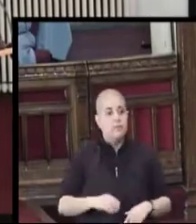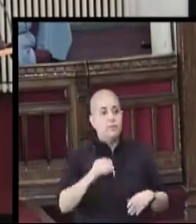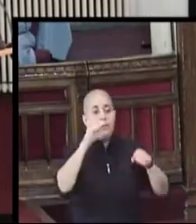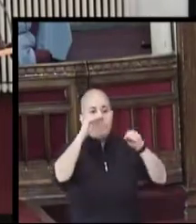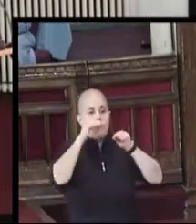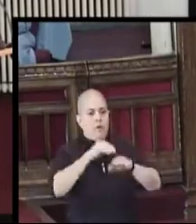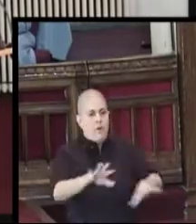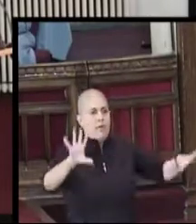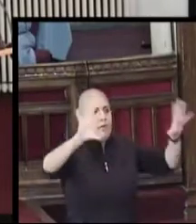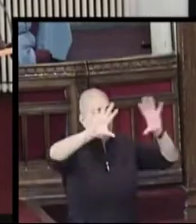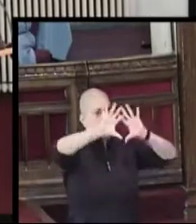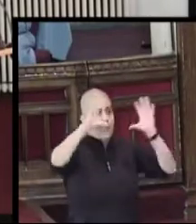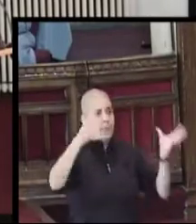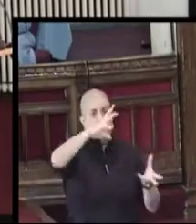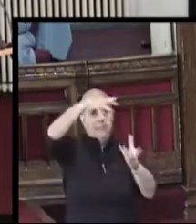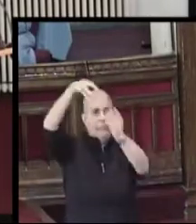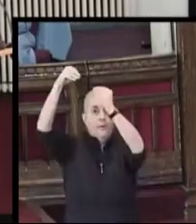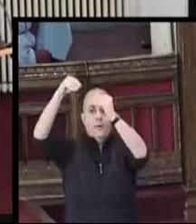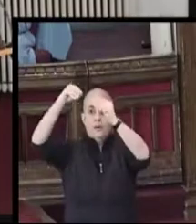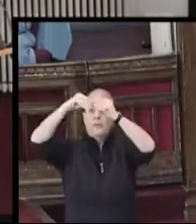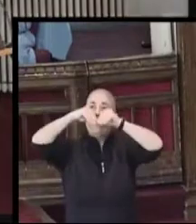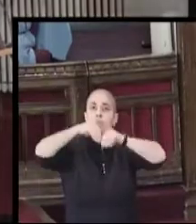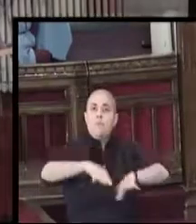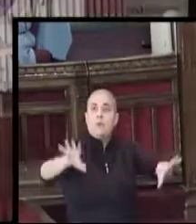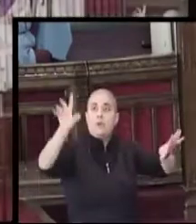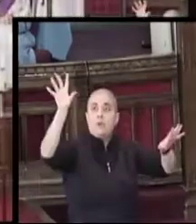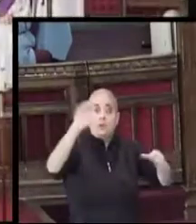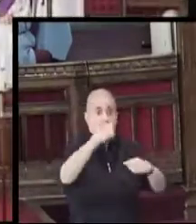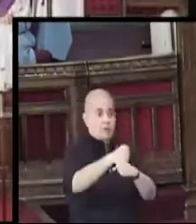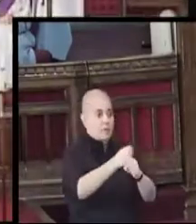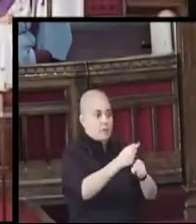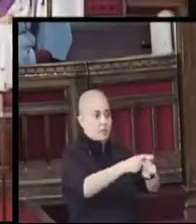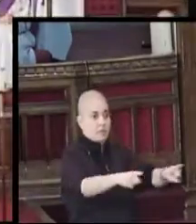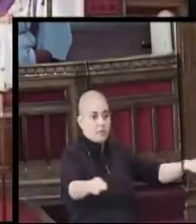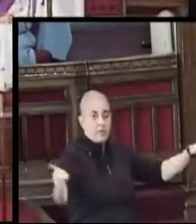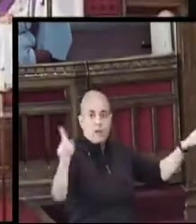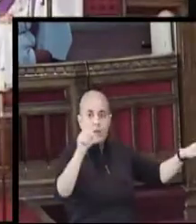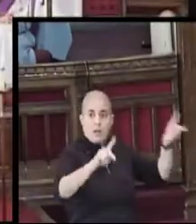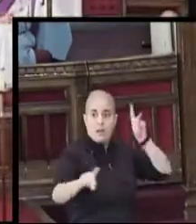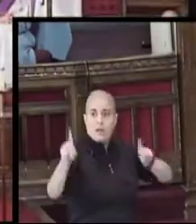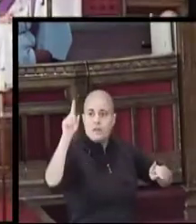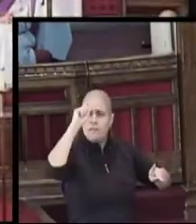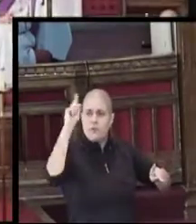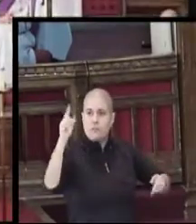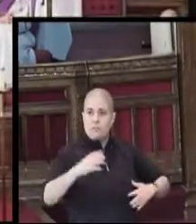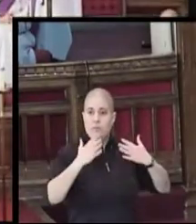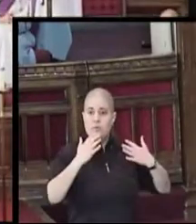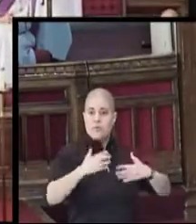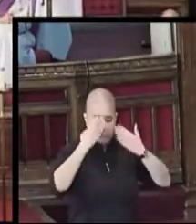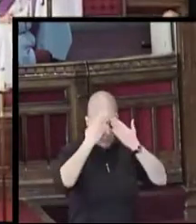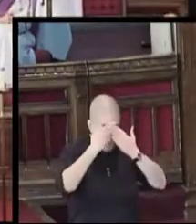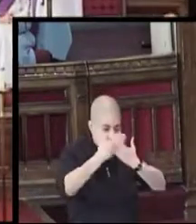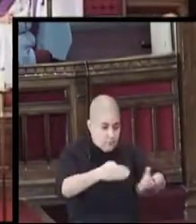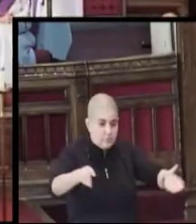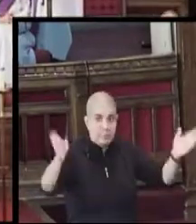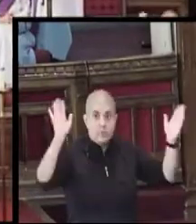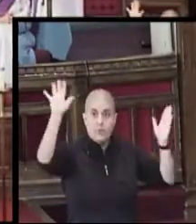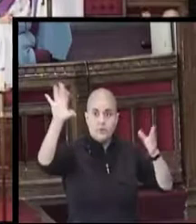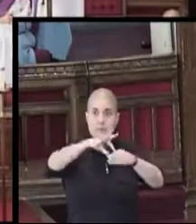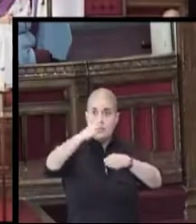breath of the universe, you have created us for joy. Open our minds to the gracious promptings of your